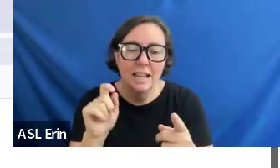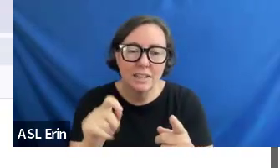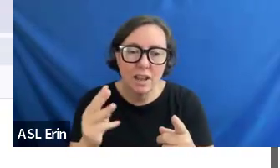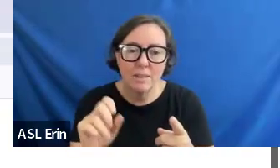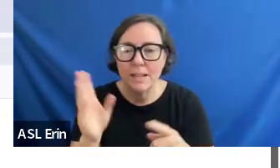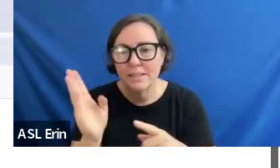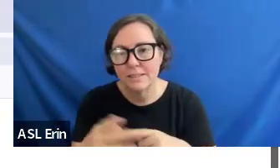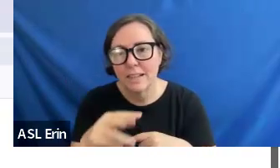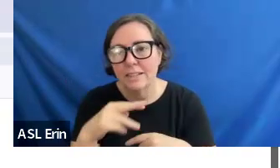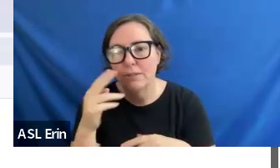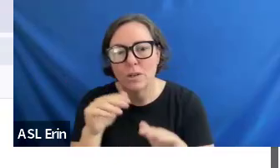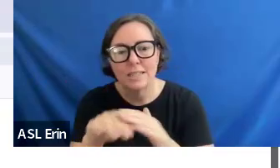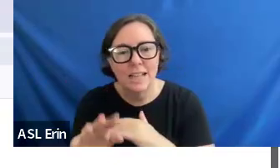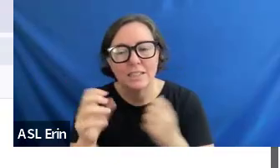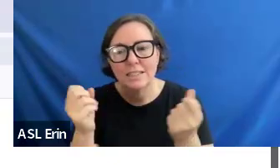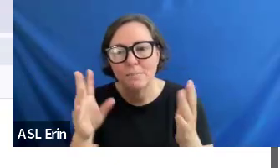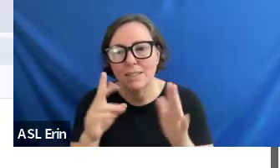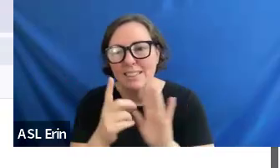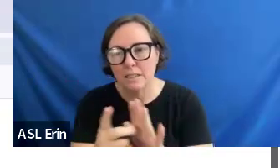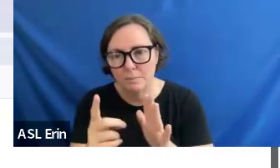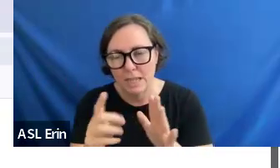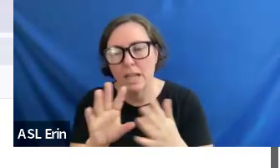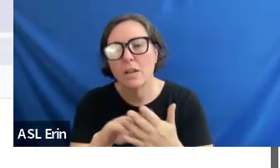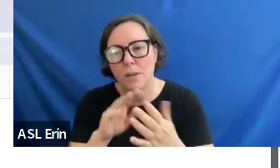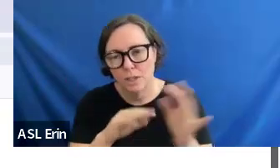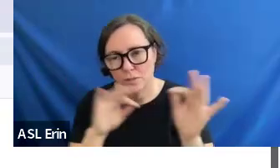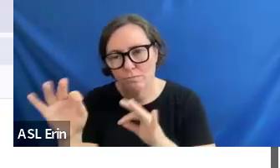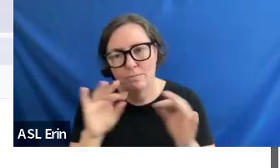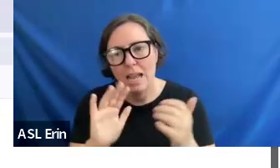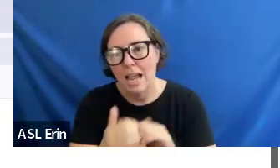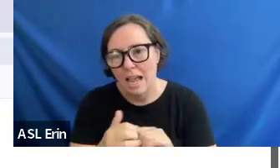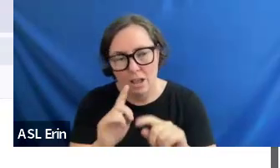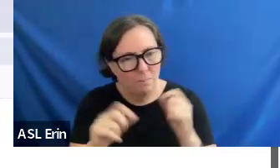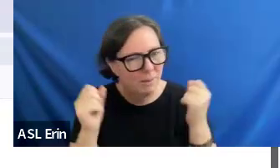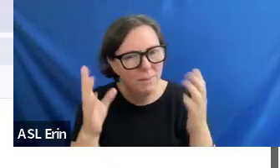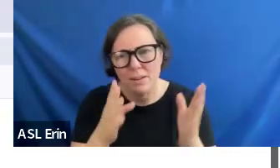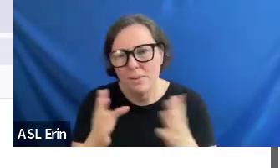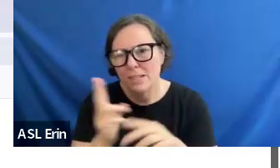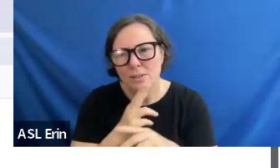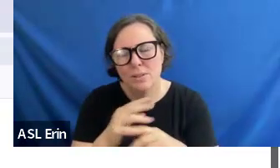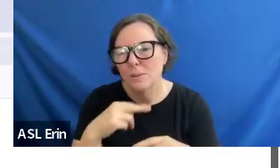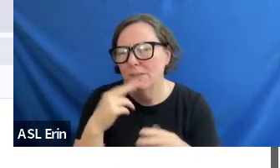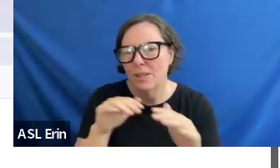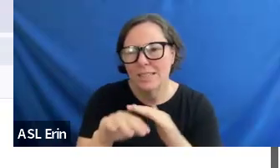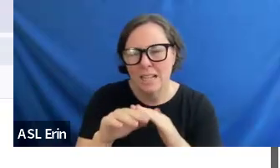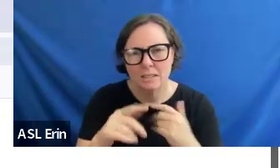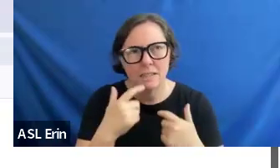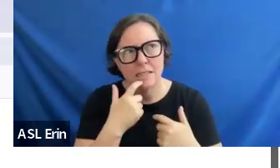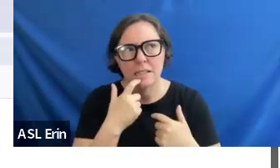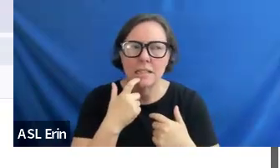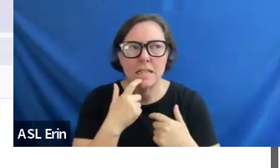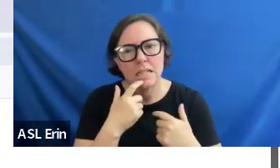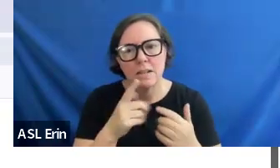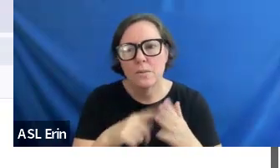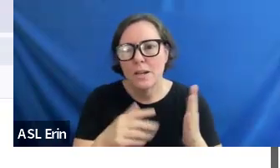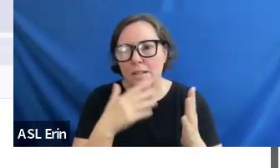aka.ms/voice access multi-display to learn how. With so many ways to use voice access, you may be wondering what's the best way